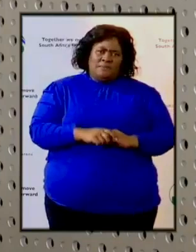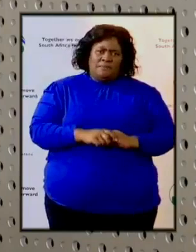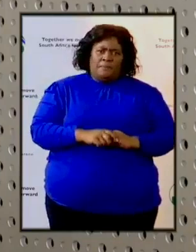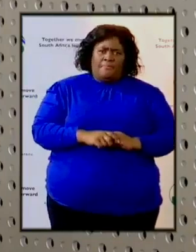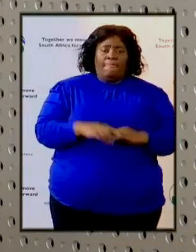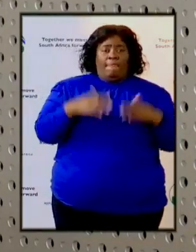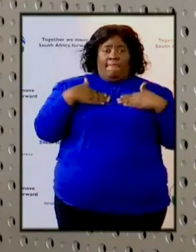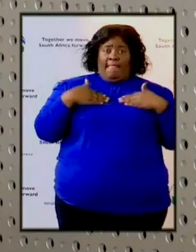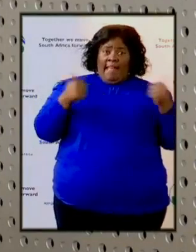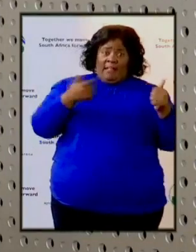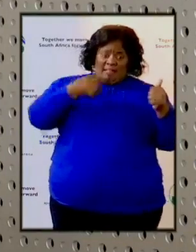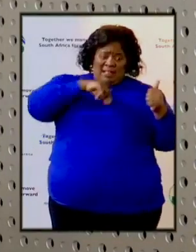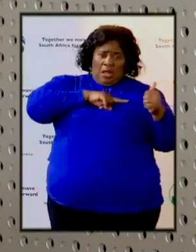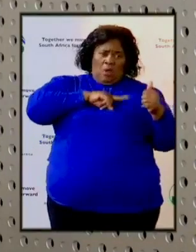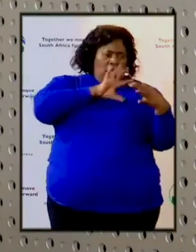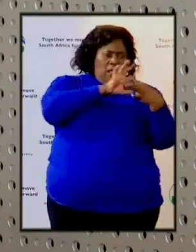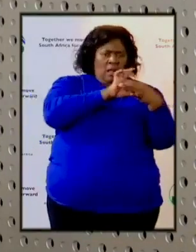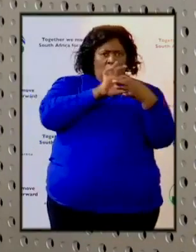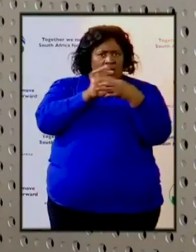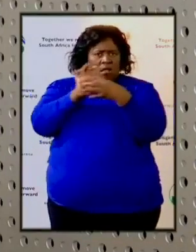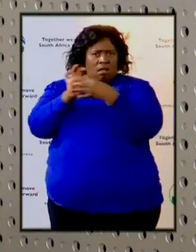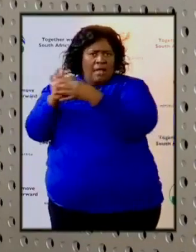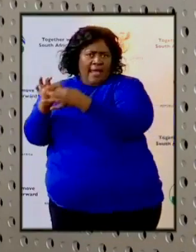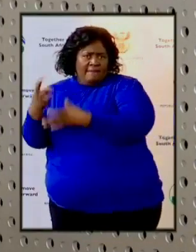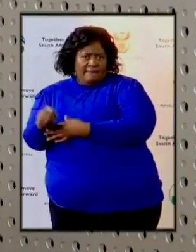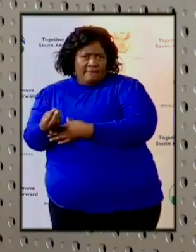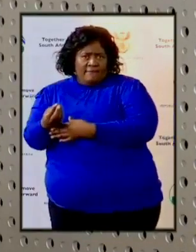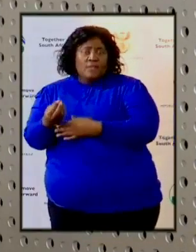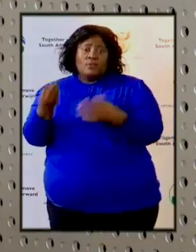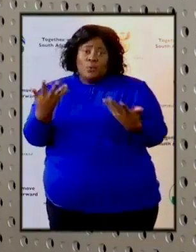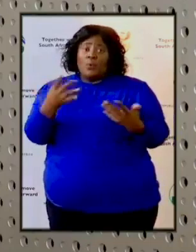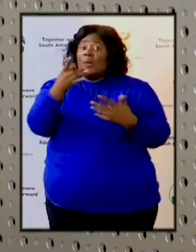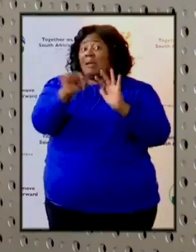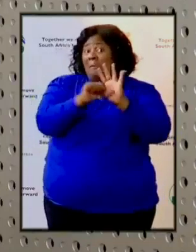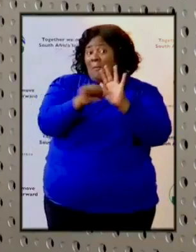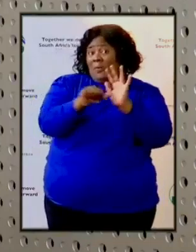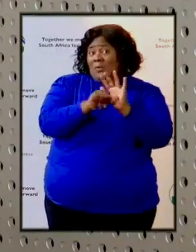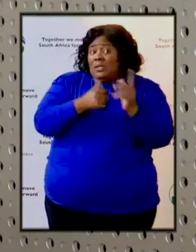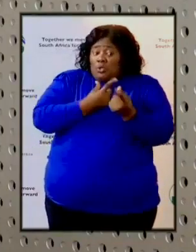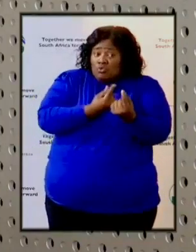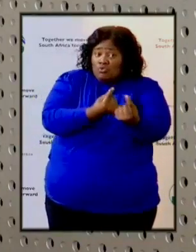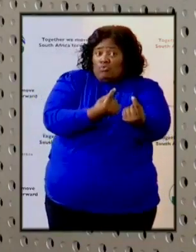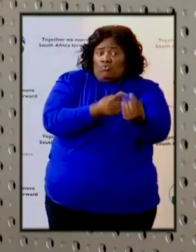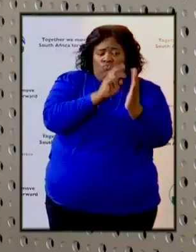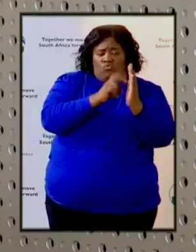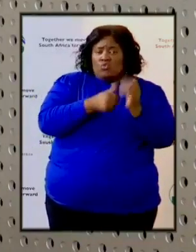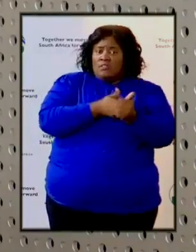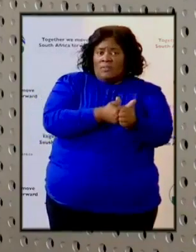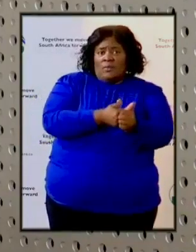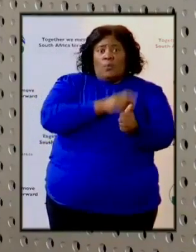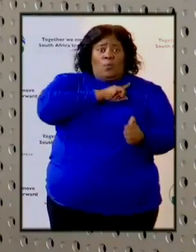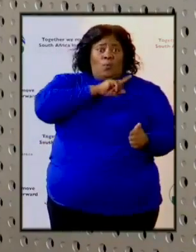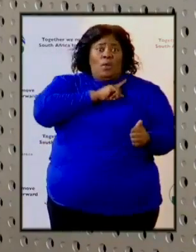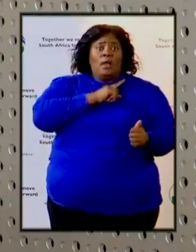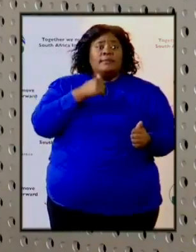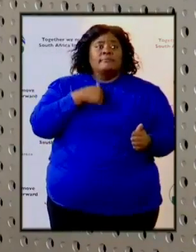and interlinked. So it's important that we do that. Because I've been